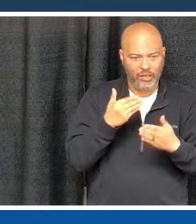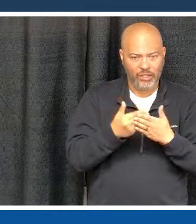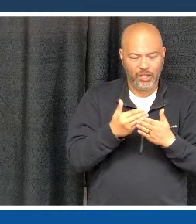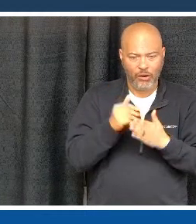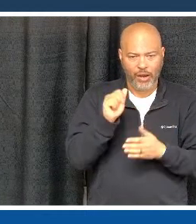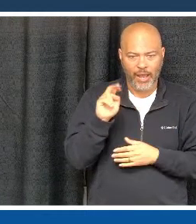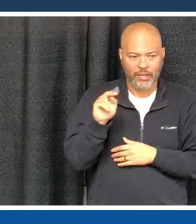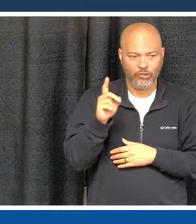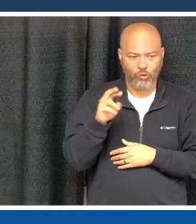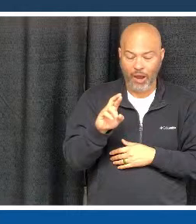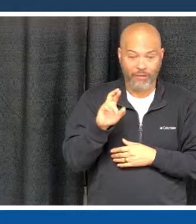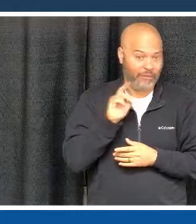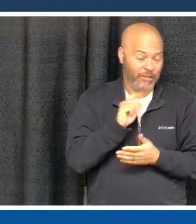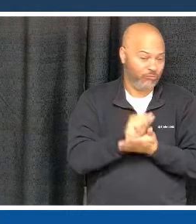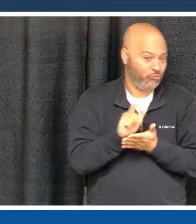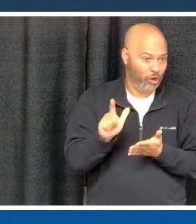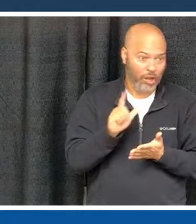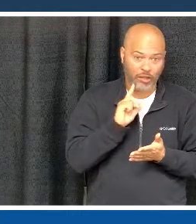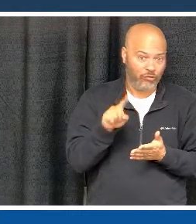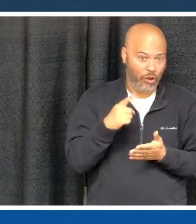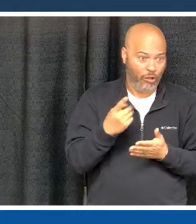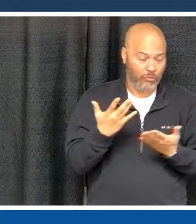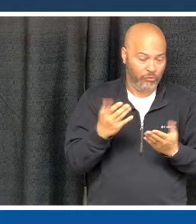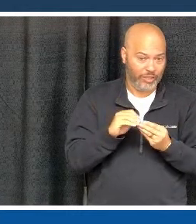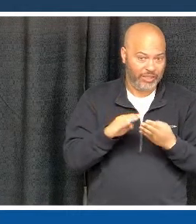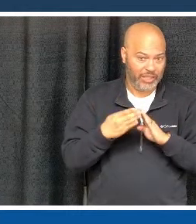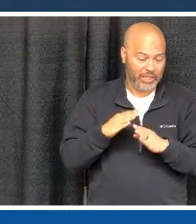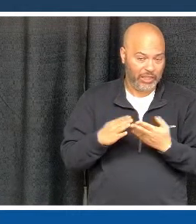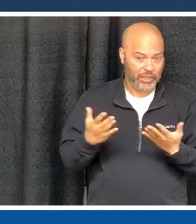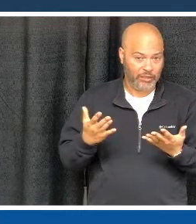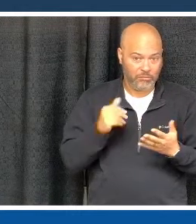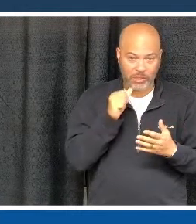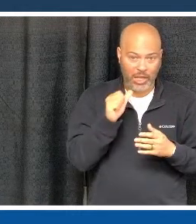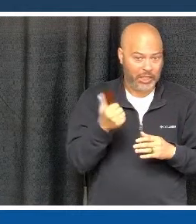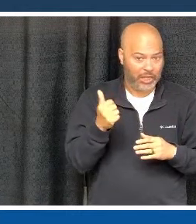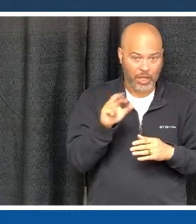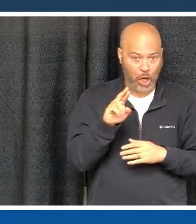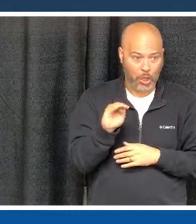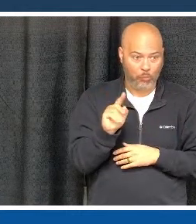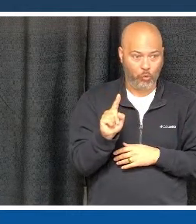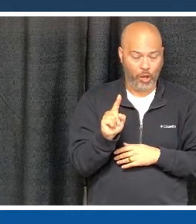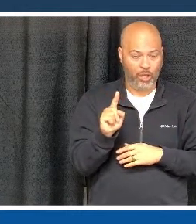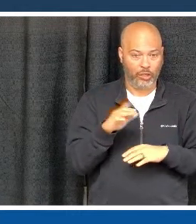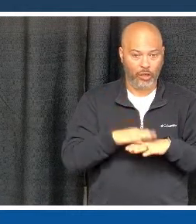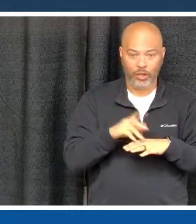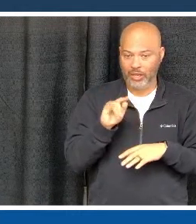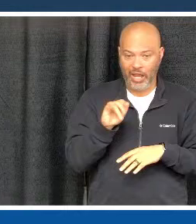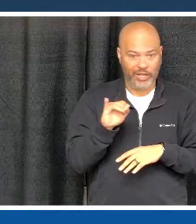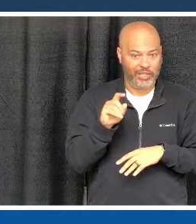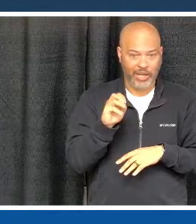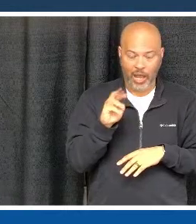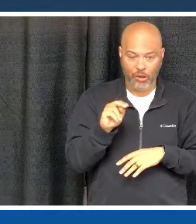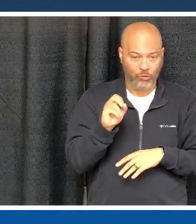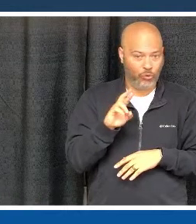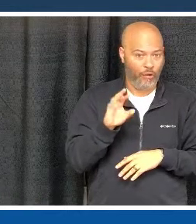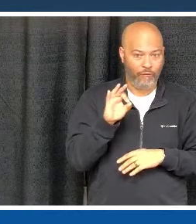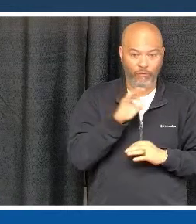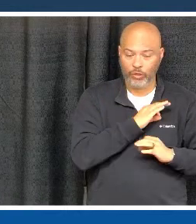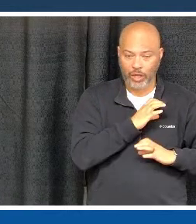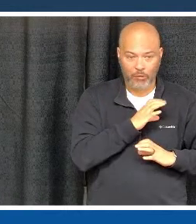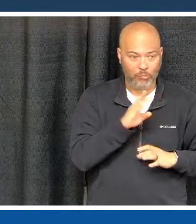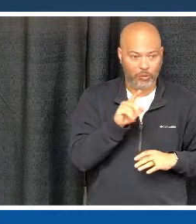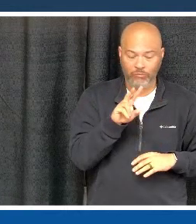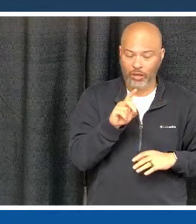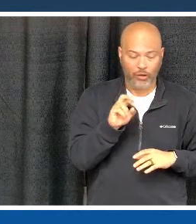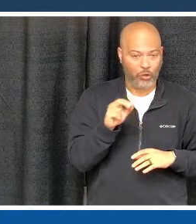Ann Drive. That's it. I mean, that's all there is for the city. There's not any other RM1 on either Tiny Town Road or Fort Campbell Boulevard or